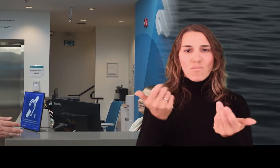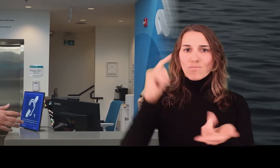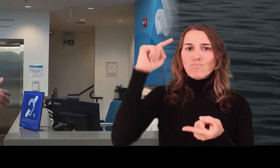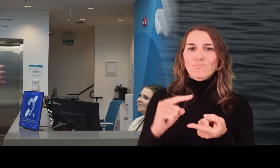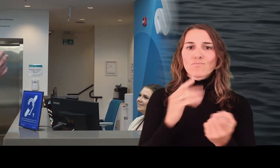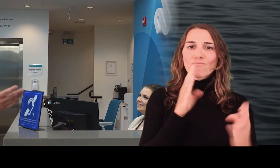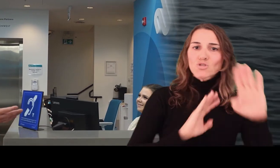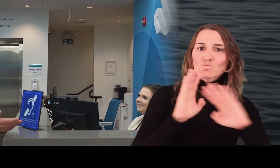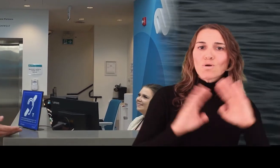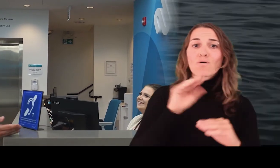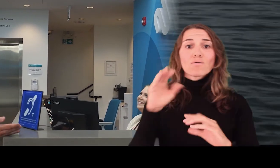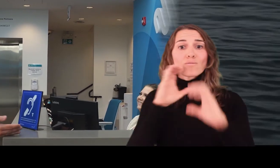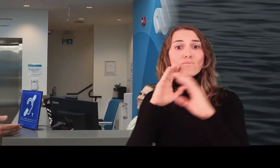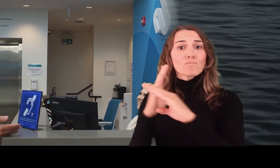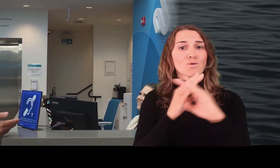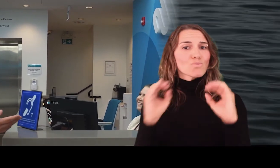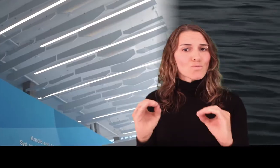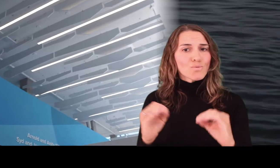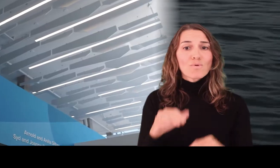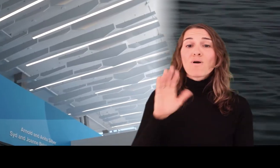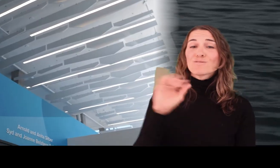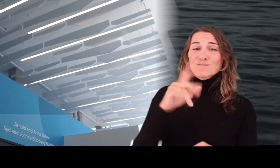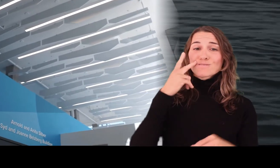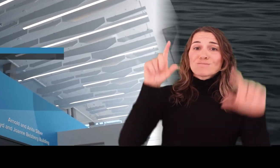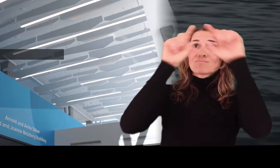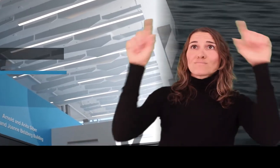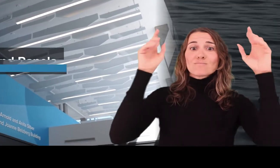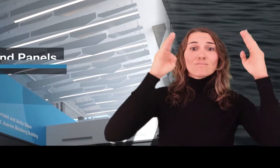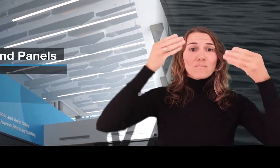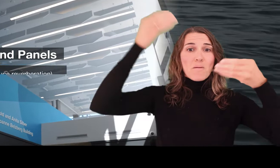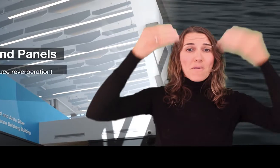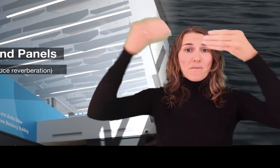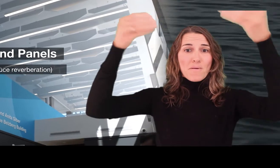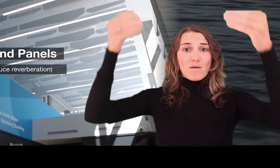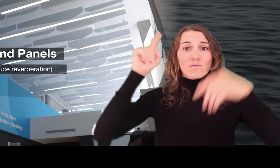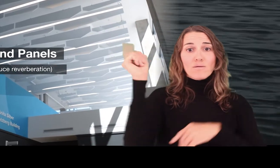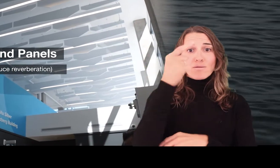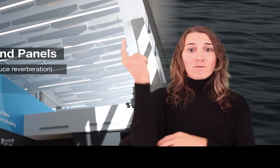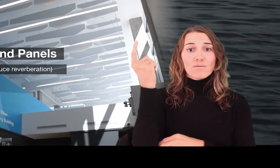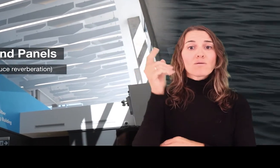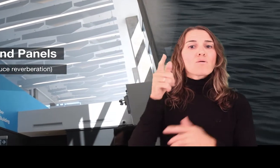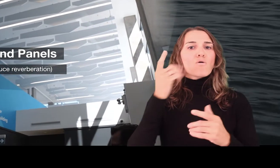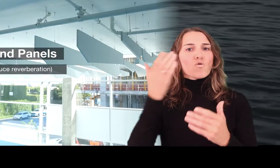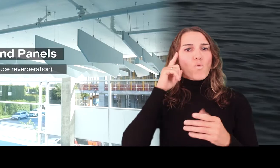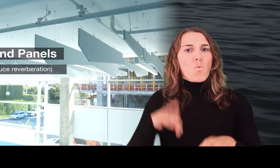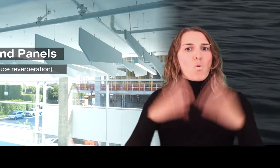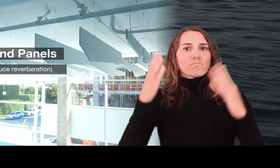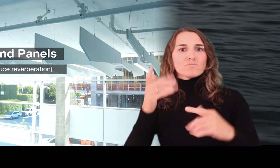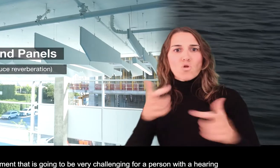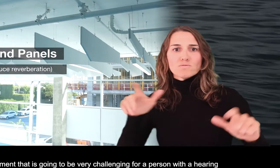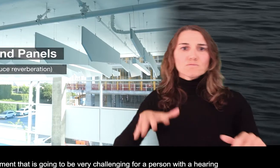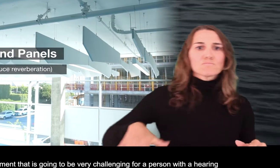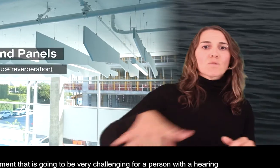frustrations or breakdowns of communication. The acoustic baffles are really good for open area. When you have a large open space, a lot of echoes can be happening.